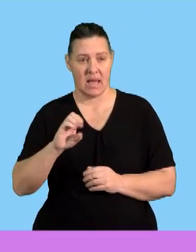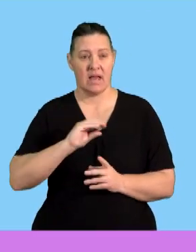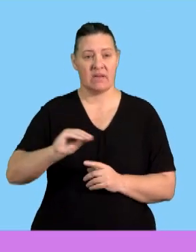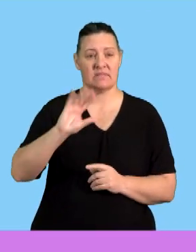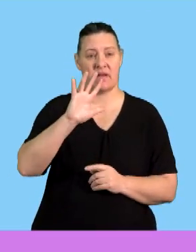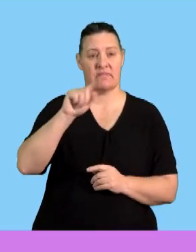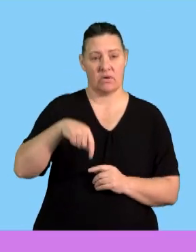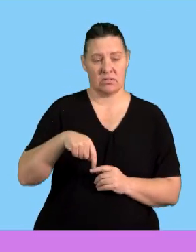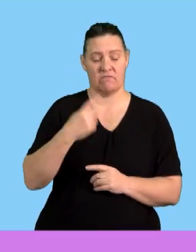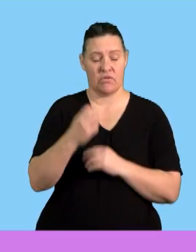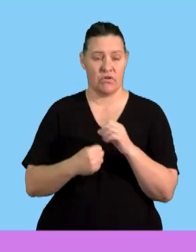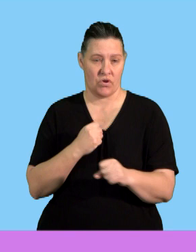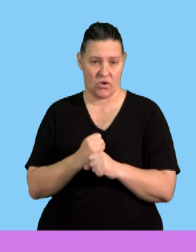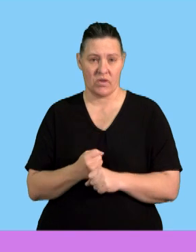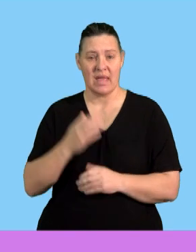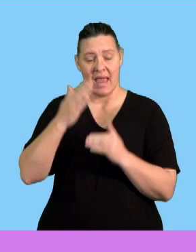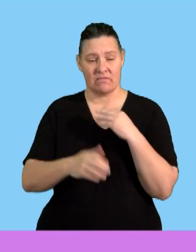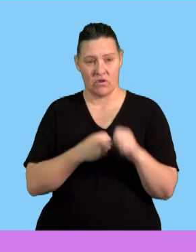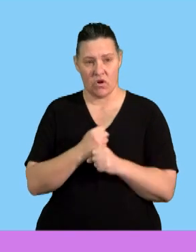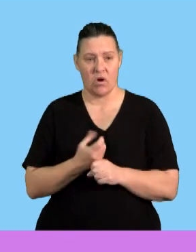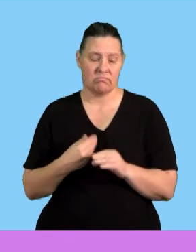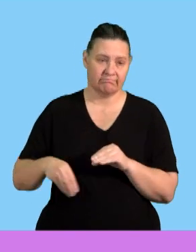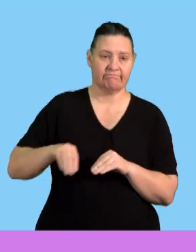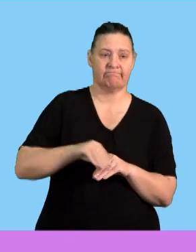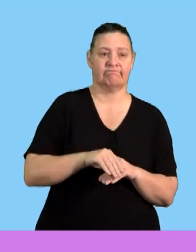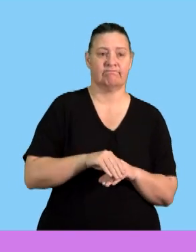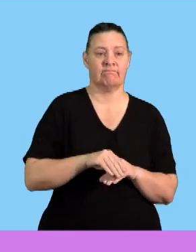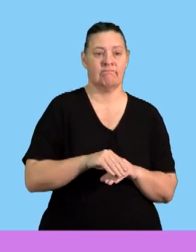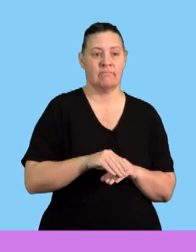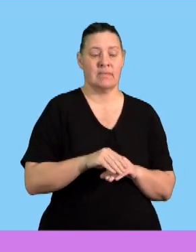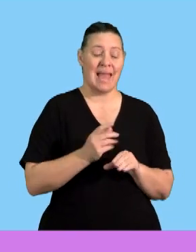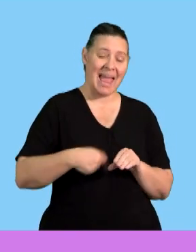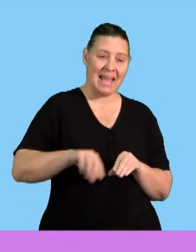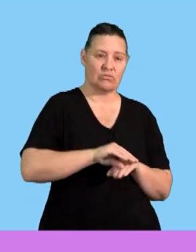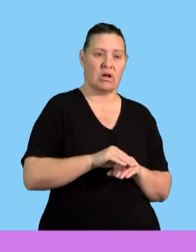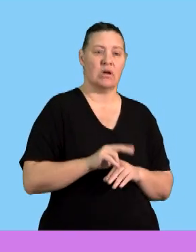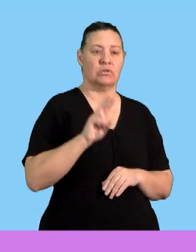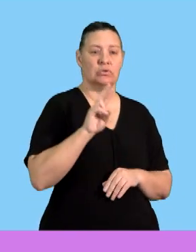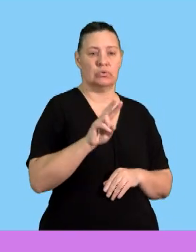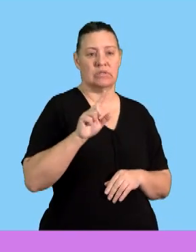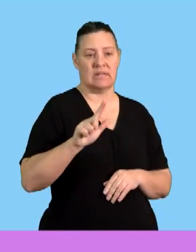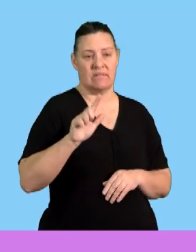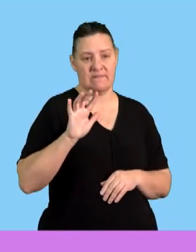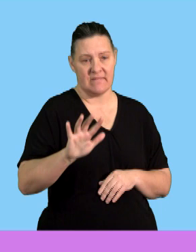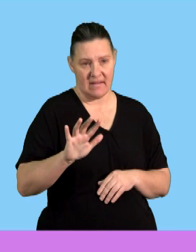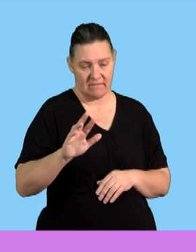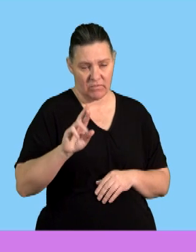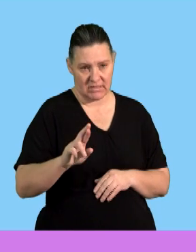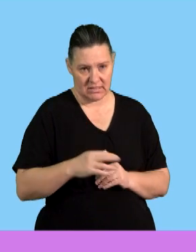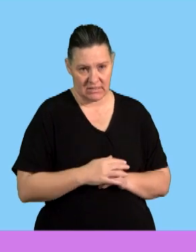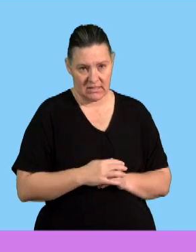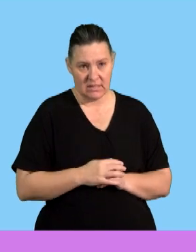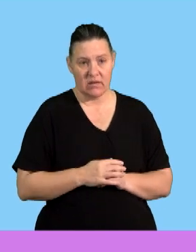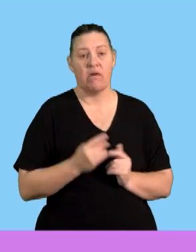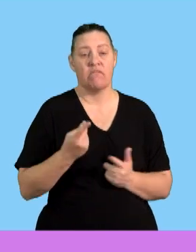the end of the year, she receives an extra, that's important, an extra